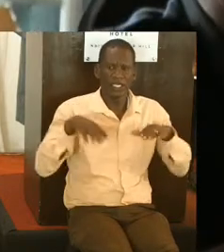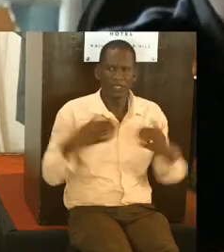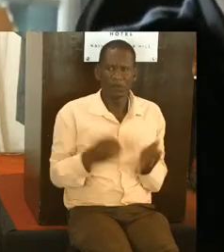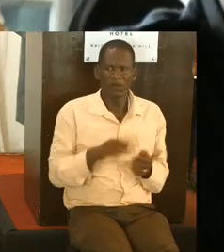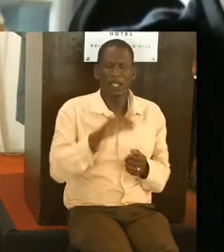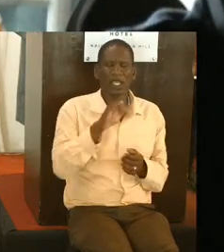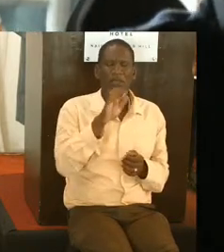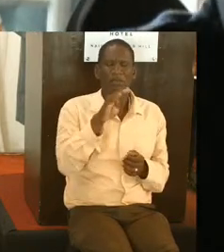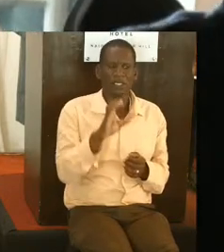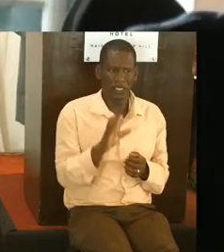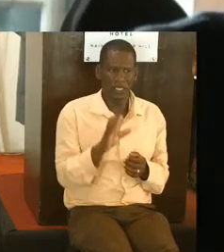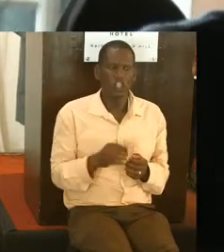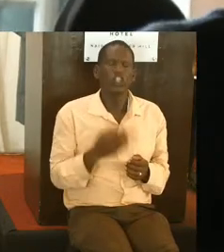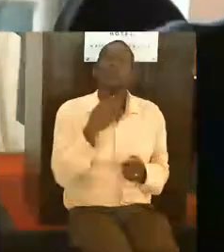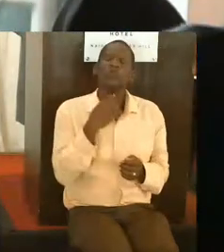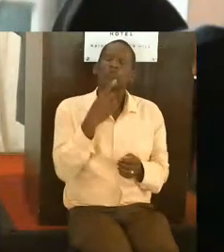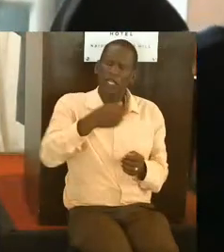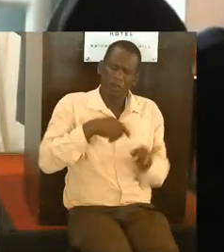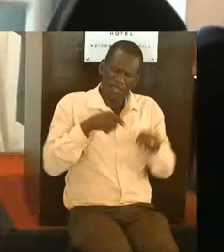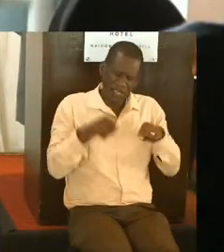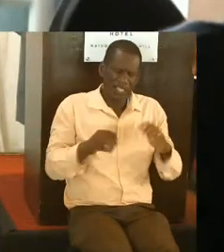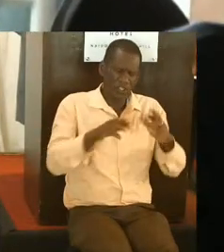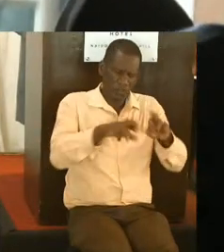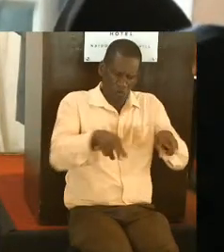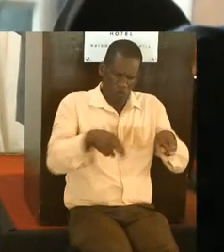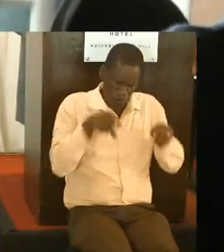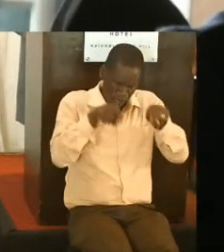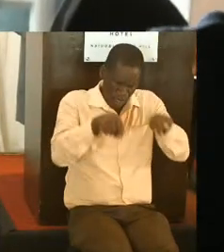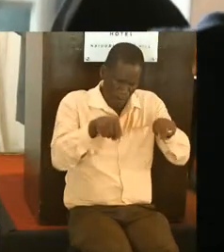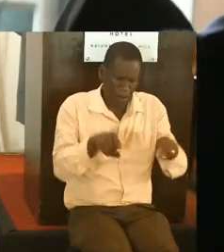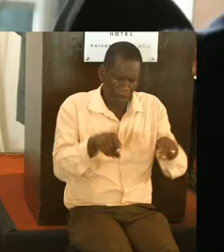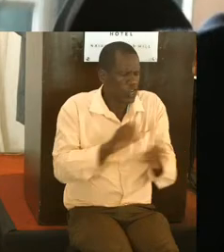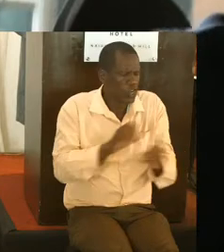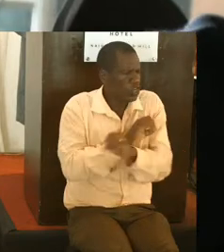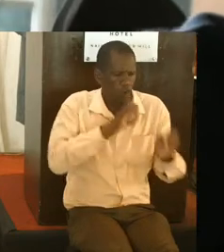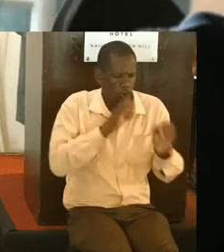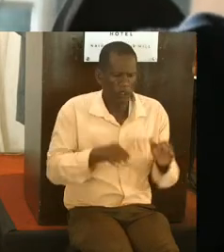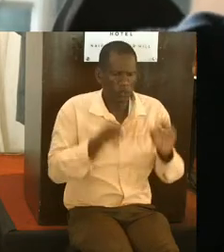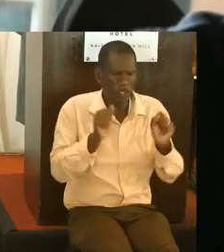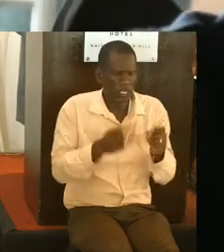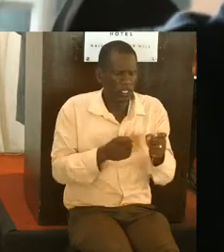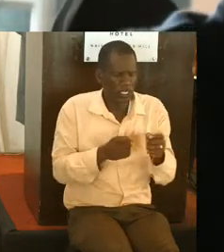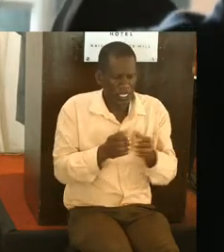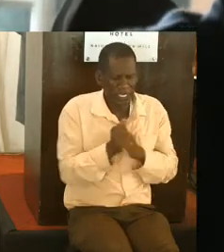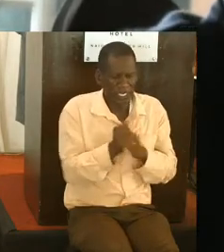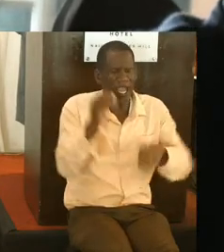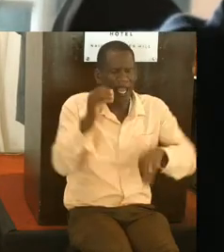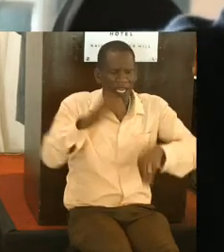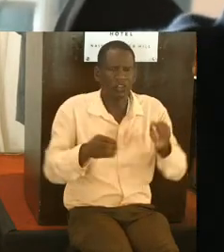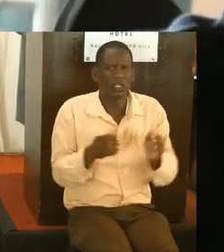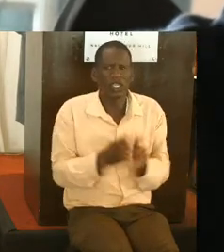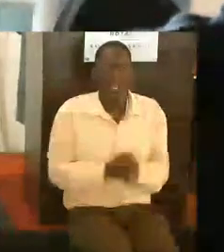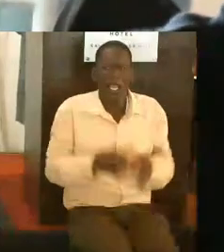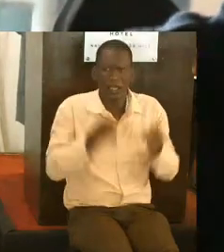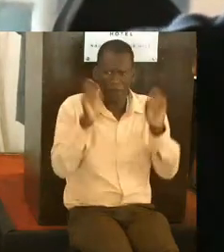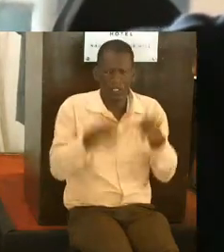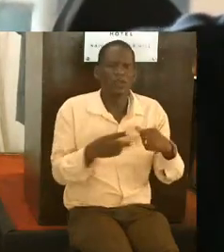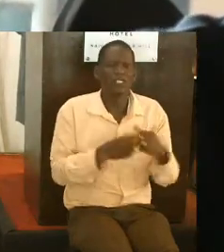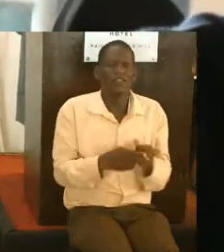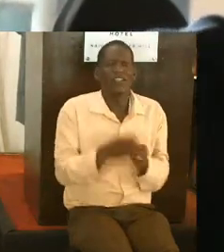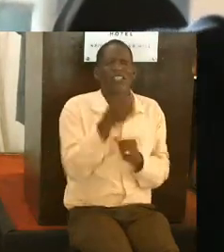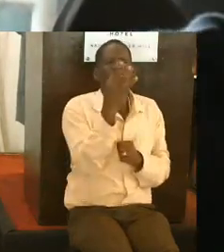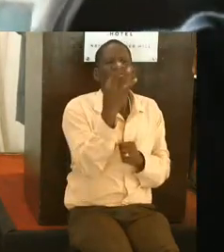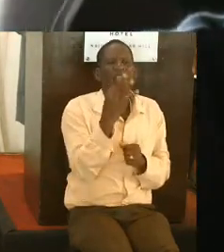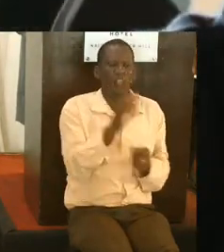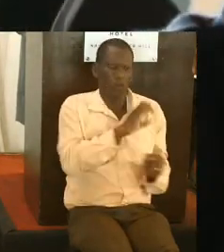iebc you want to tell me in this house in this room there are no Commissioners who can run an election and they don't have to be saved three